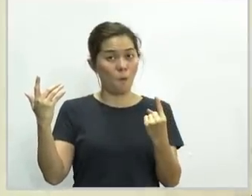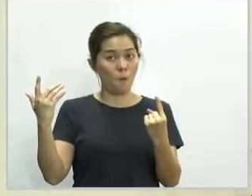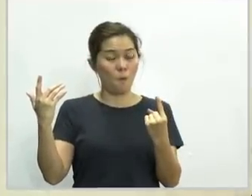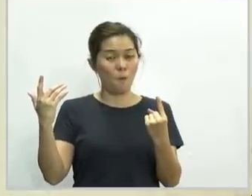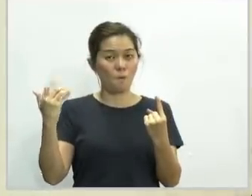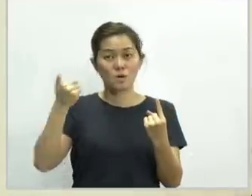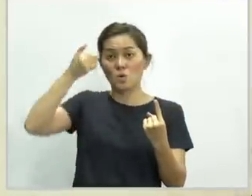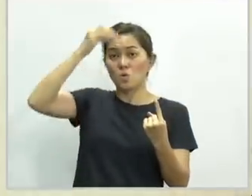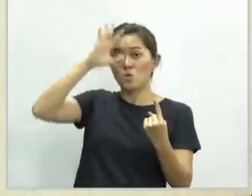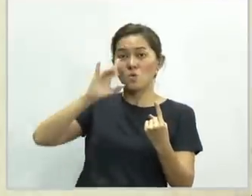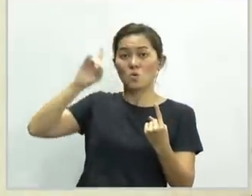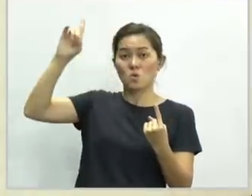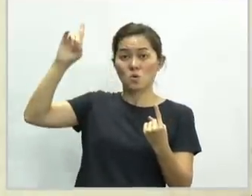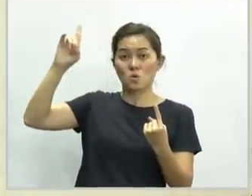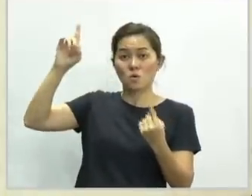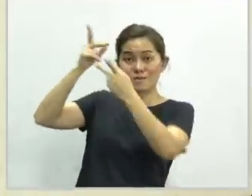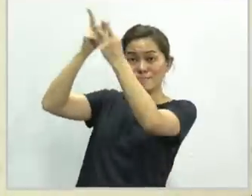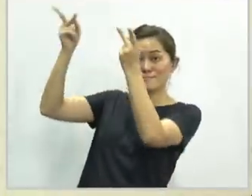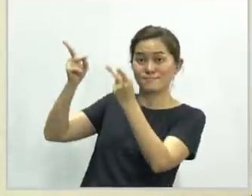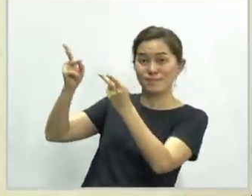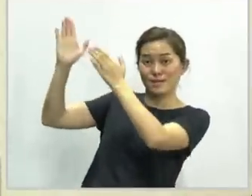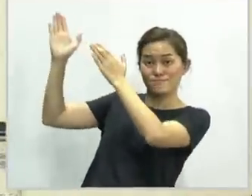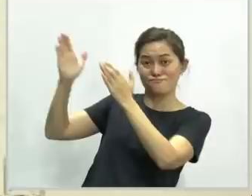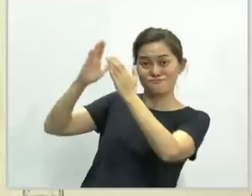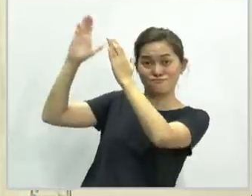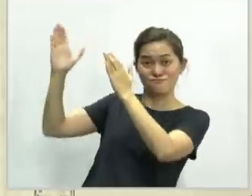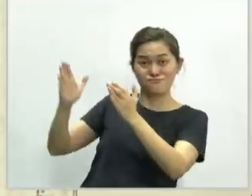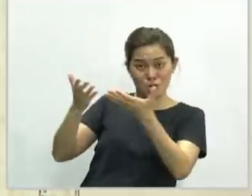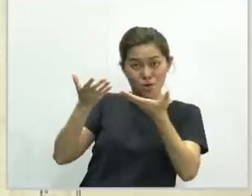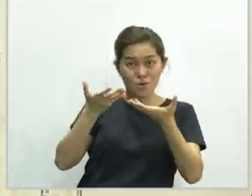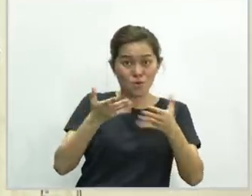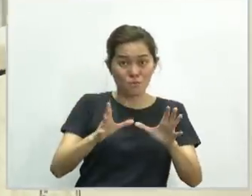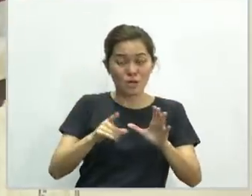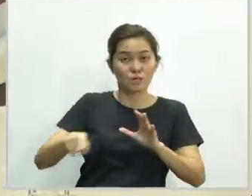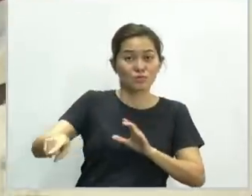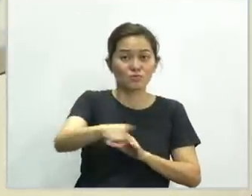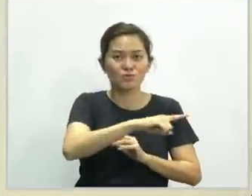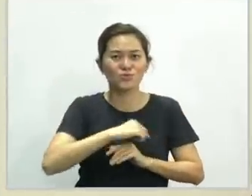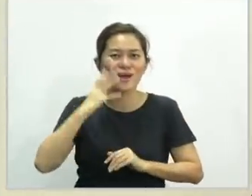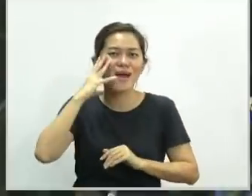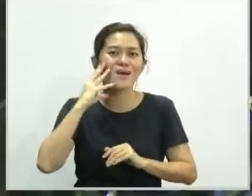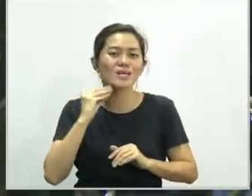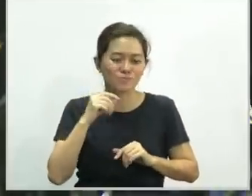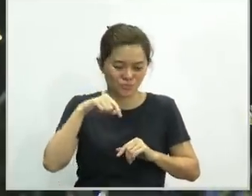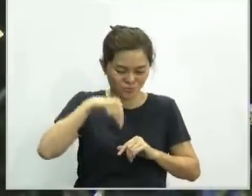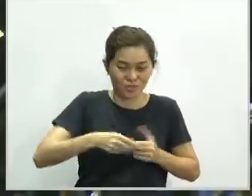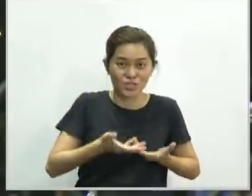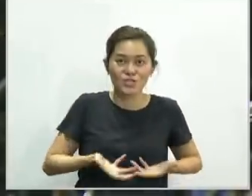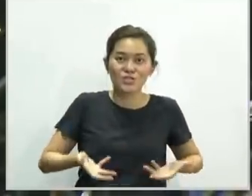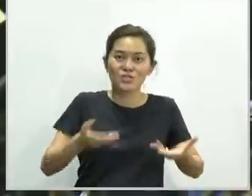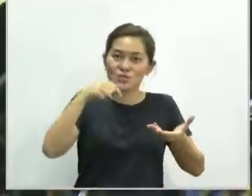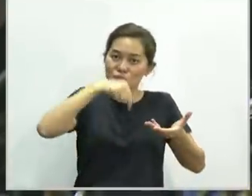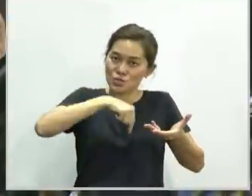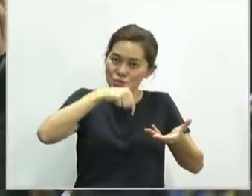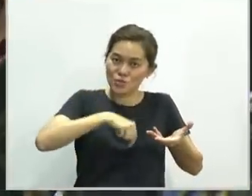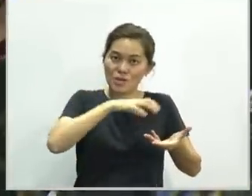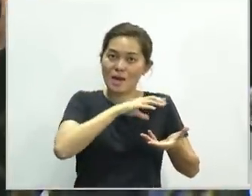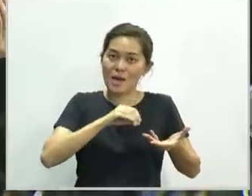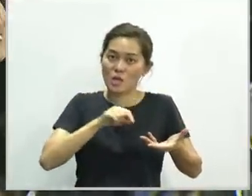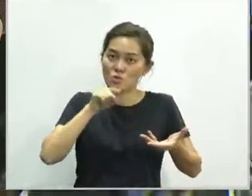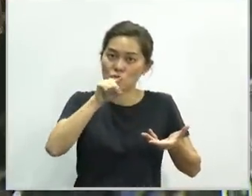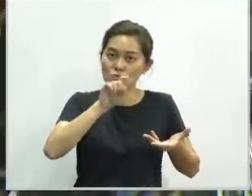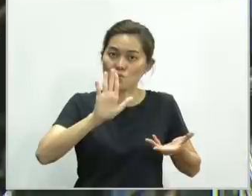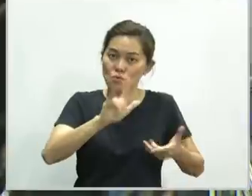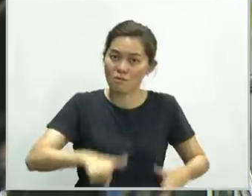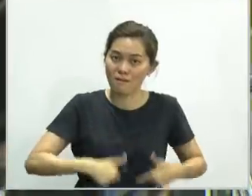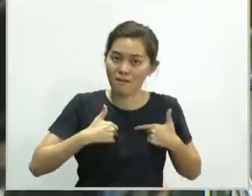God has prepared a place for us. You begin to experience that here on earth, and you live your